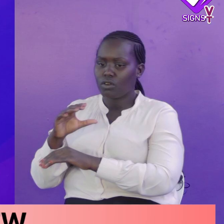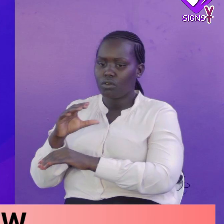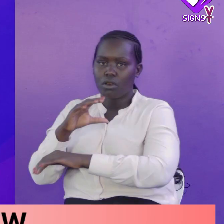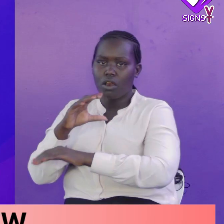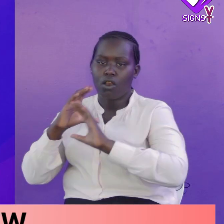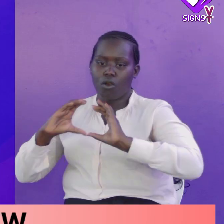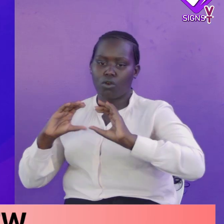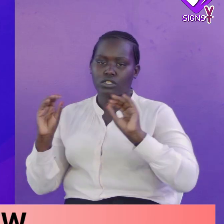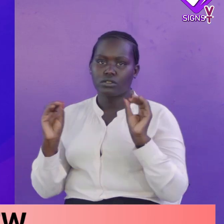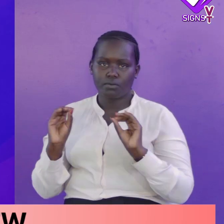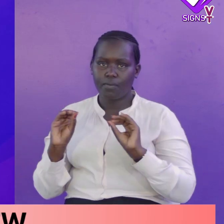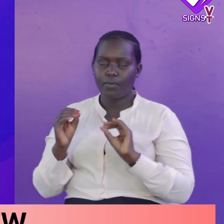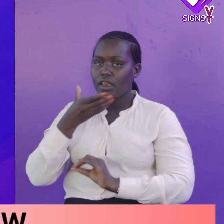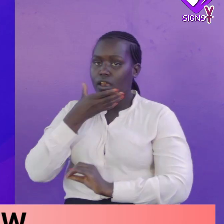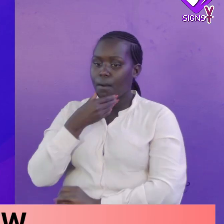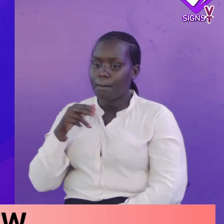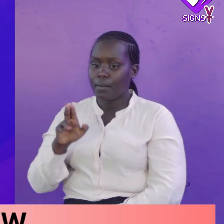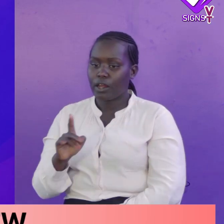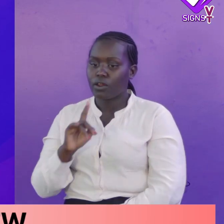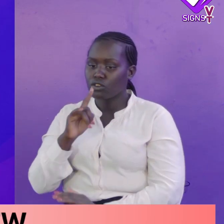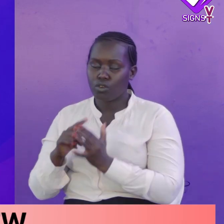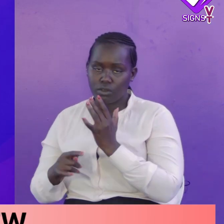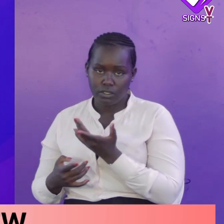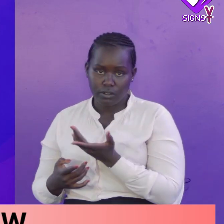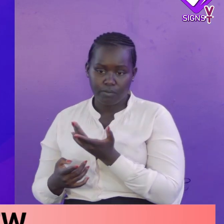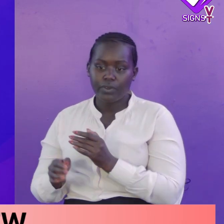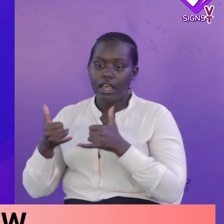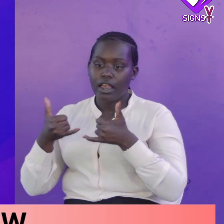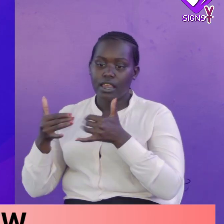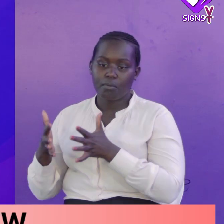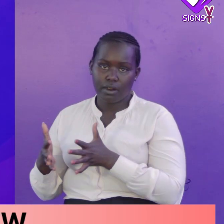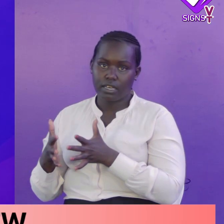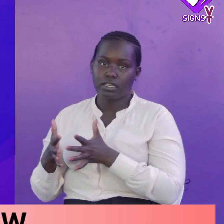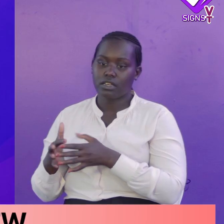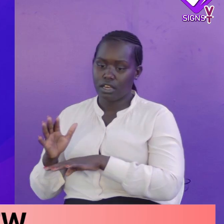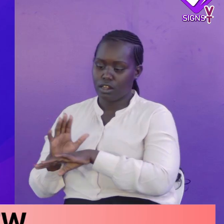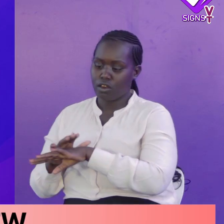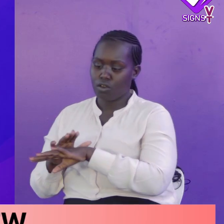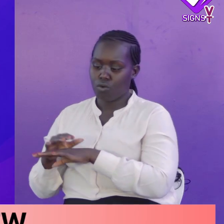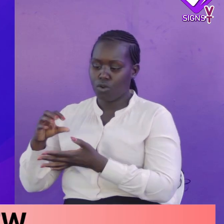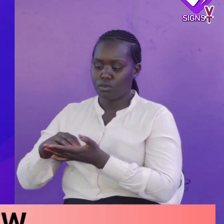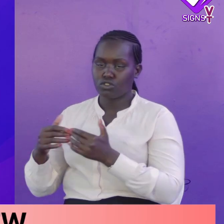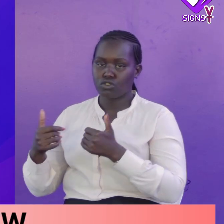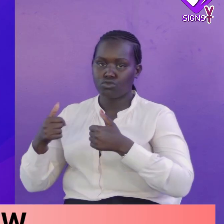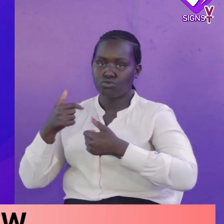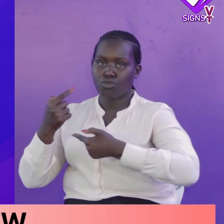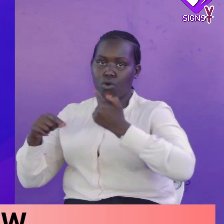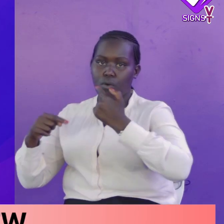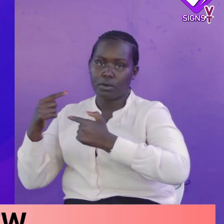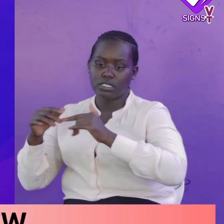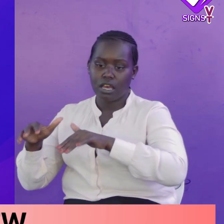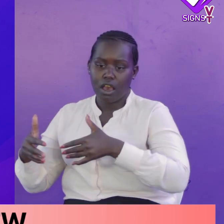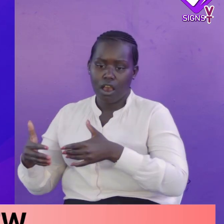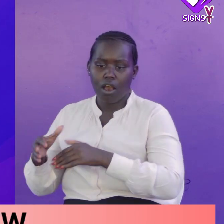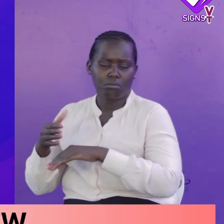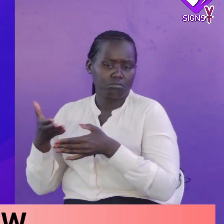earlier. Manchester United need to make sure that the players are in a good position to compete. How on earth